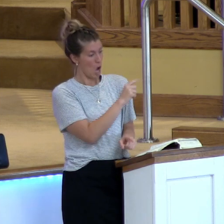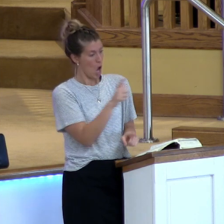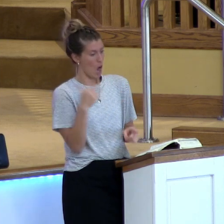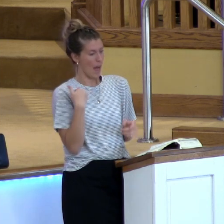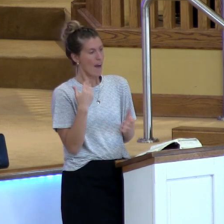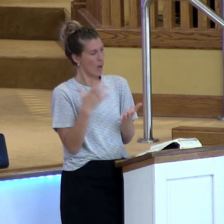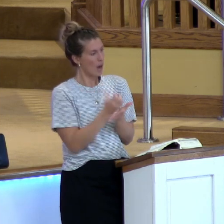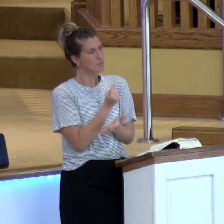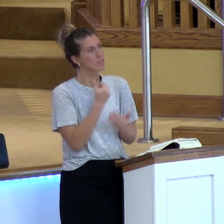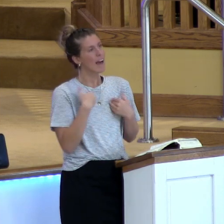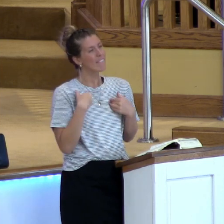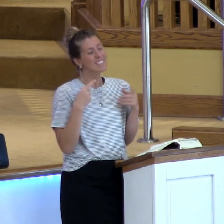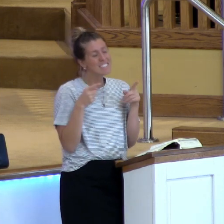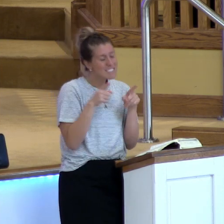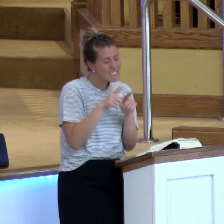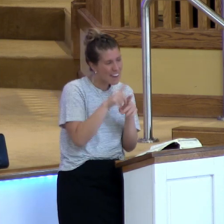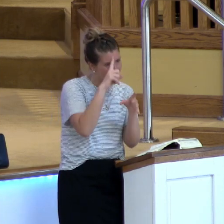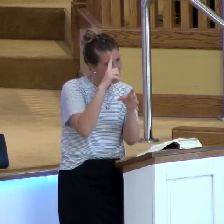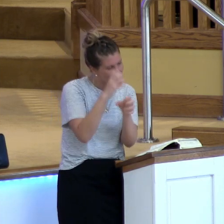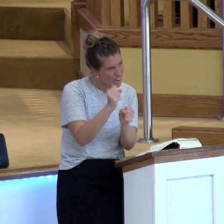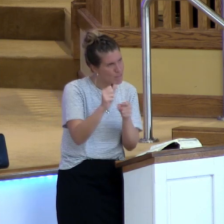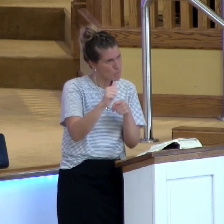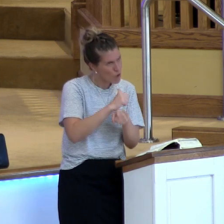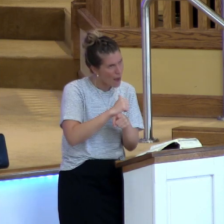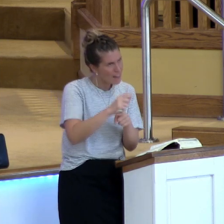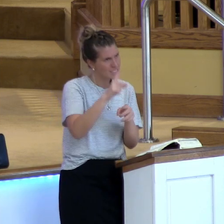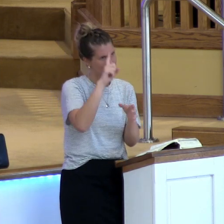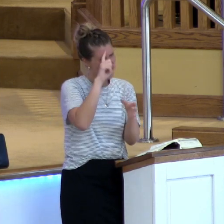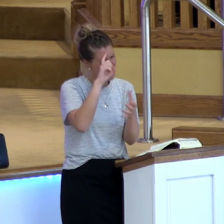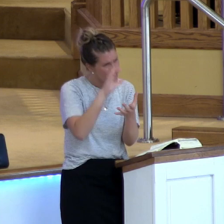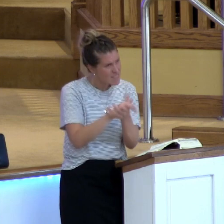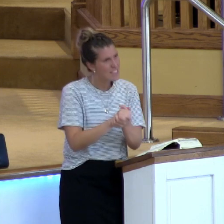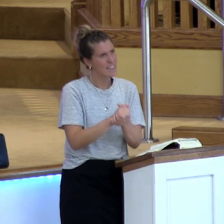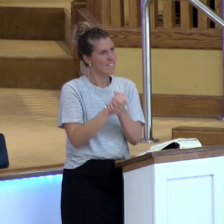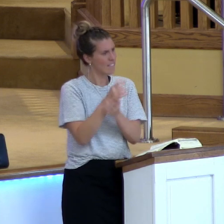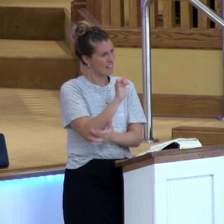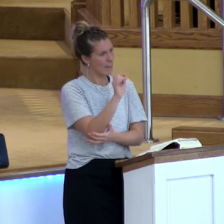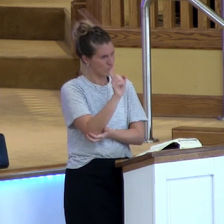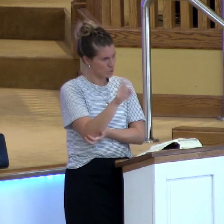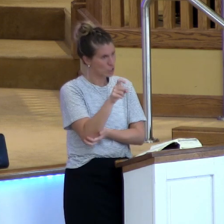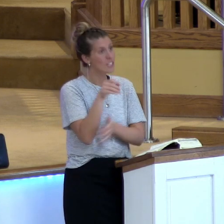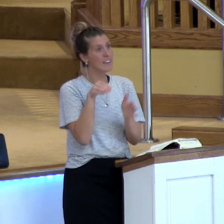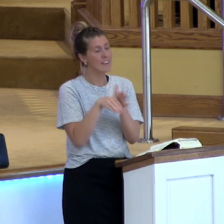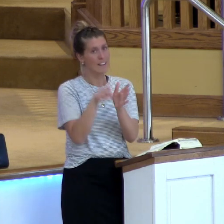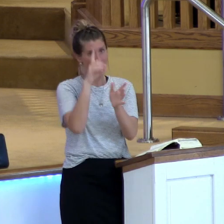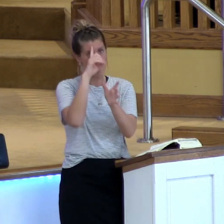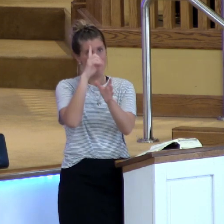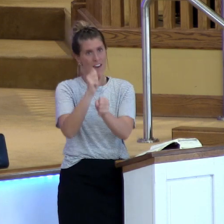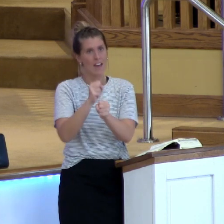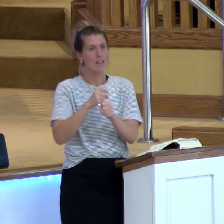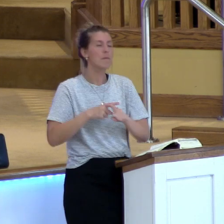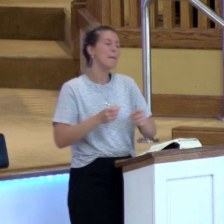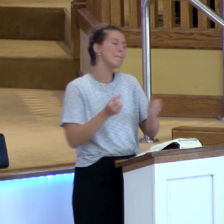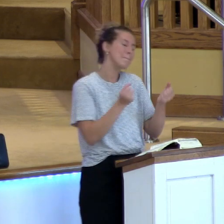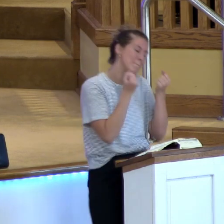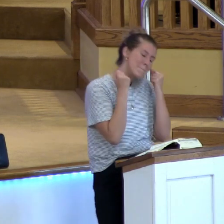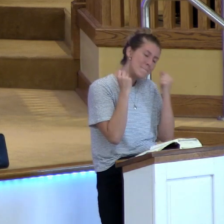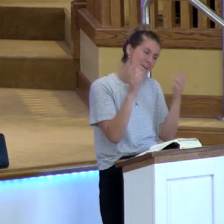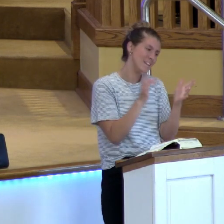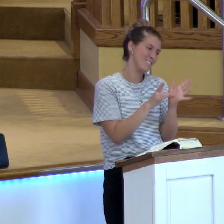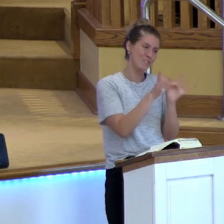to have that same faith, to exercise that faith, to believe like we're supposed to believe in the subject of faith. And yet so many Christians